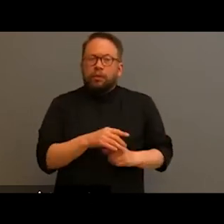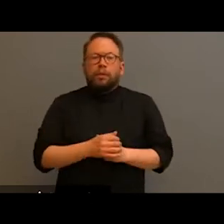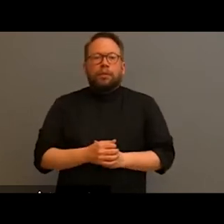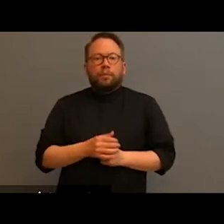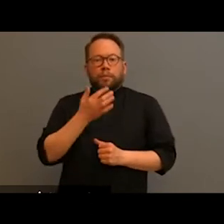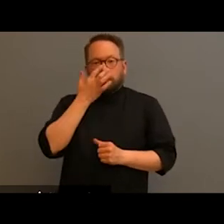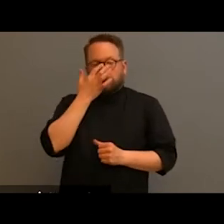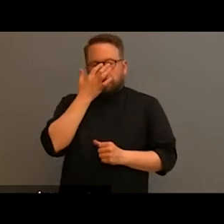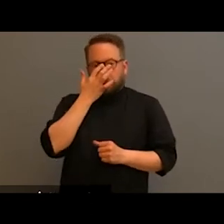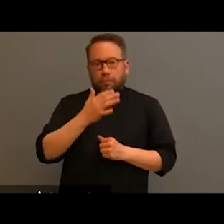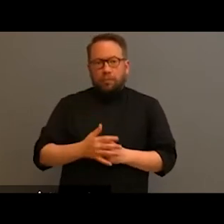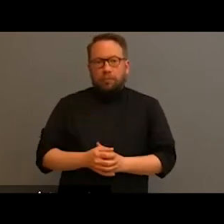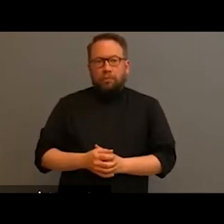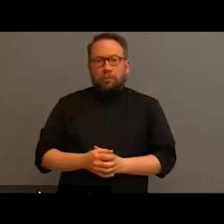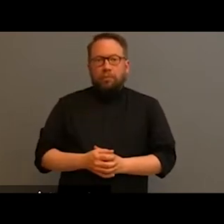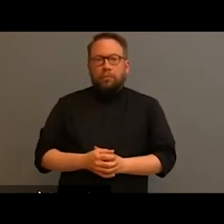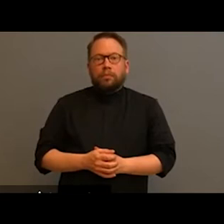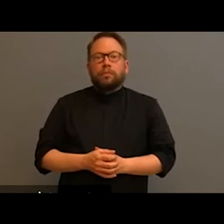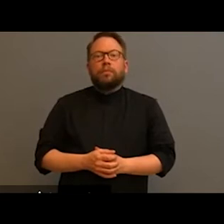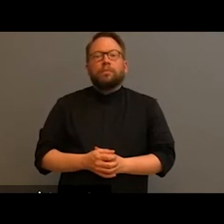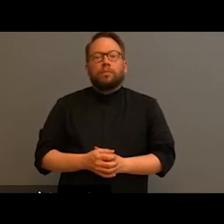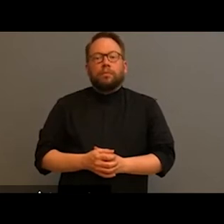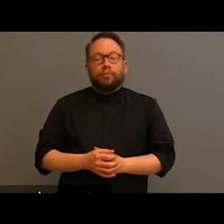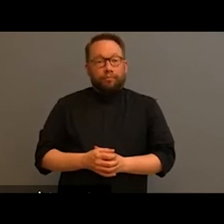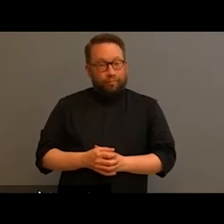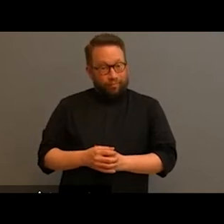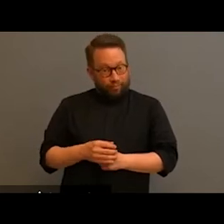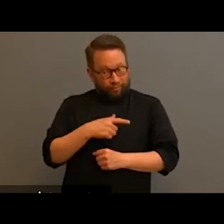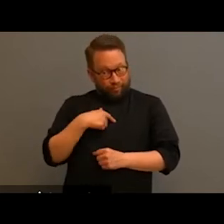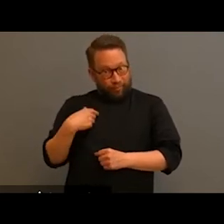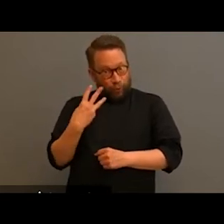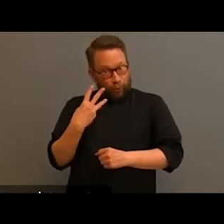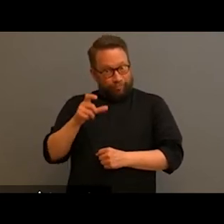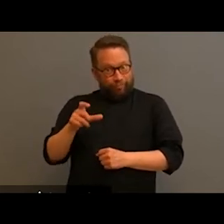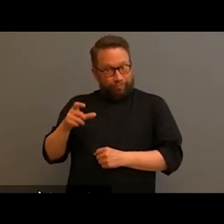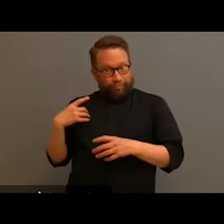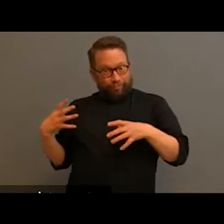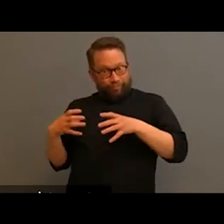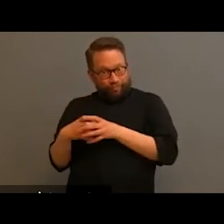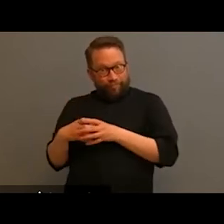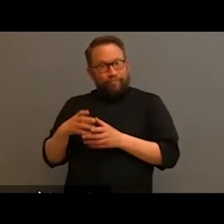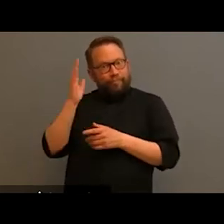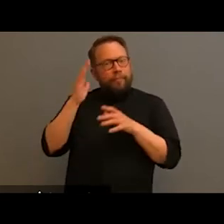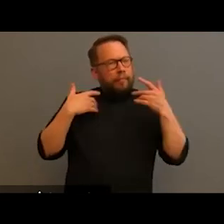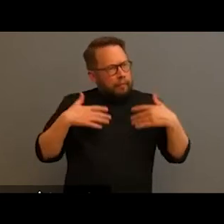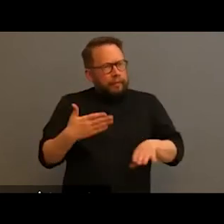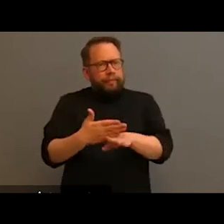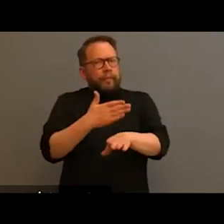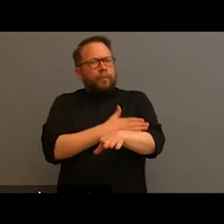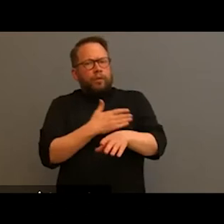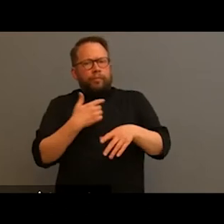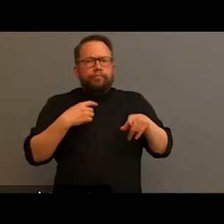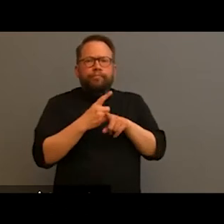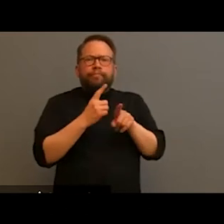So us three lecturers, we have gained a lot of experience, a lot of knowledge from this